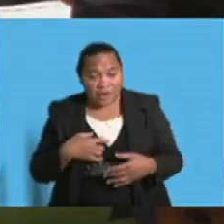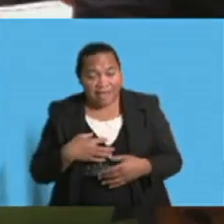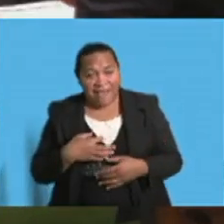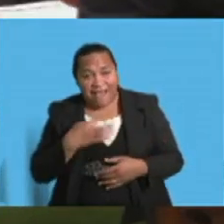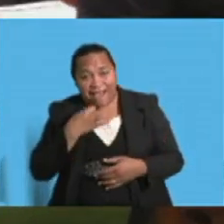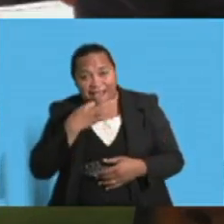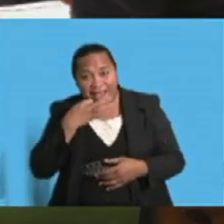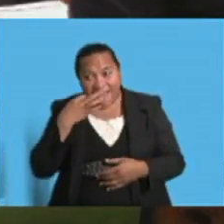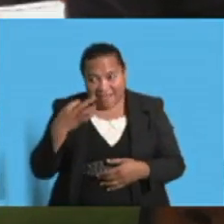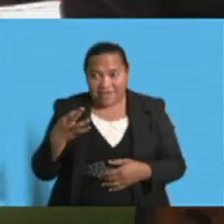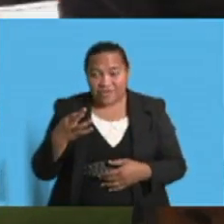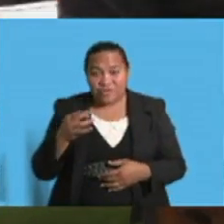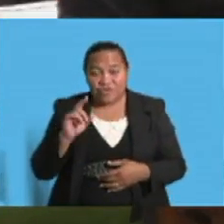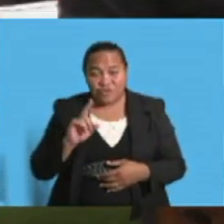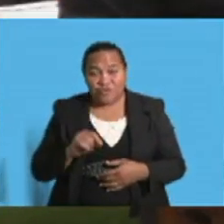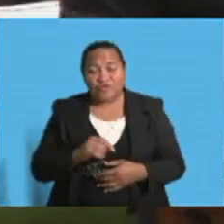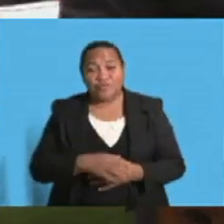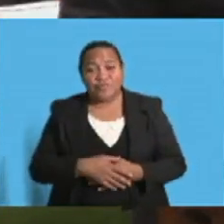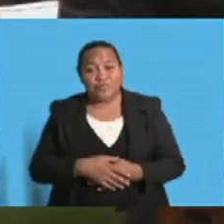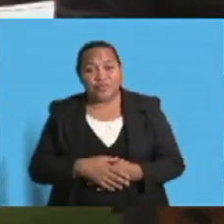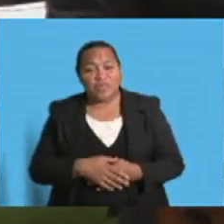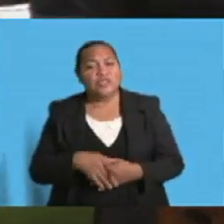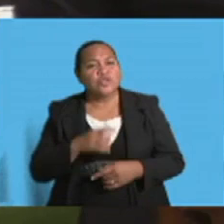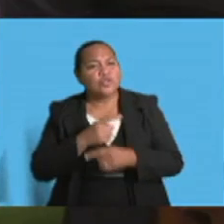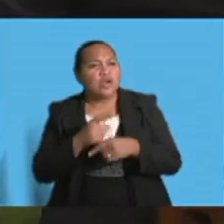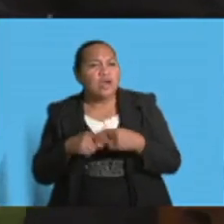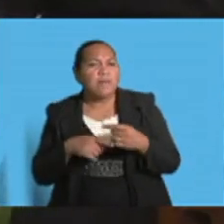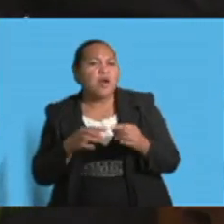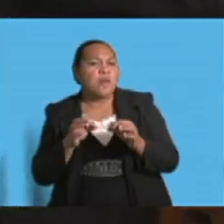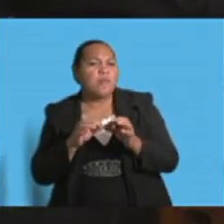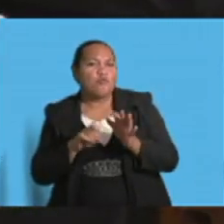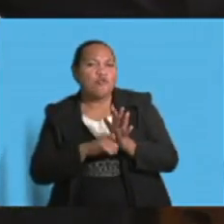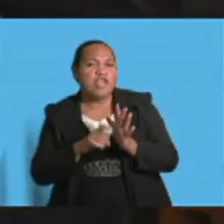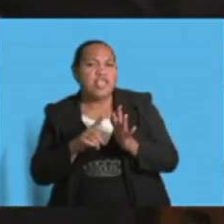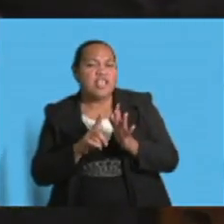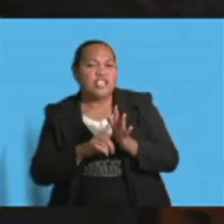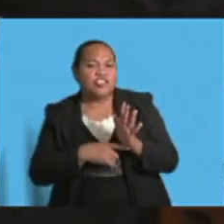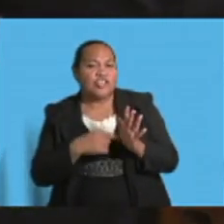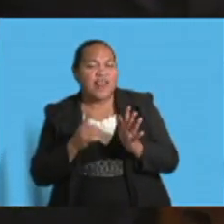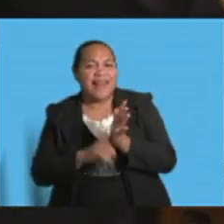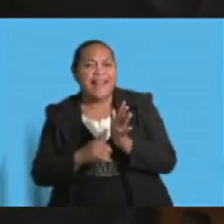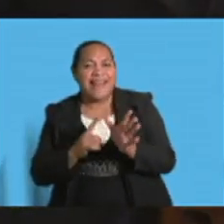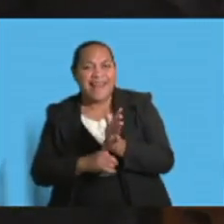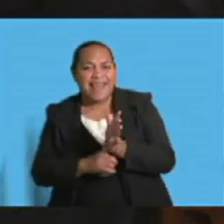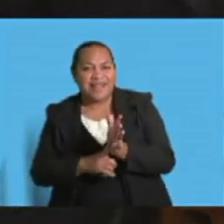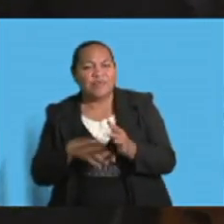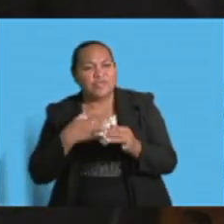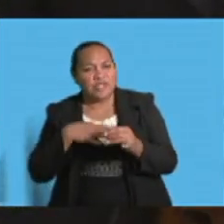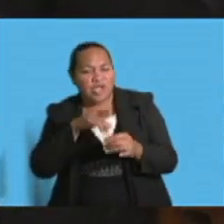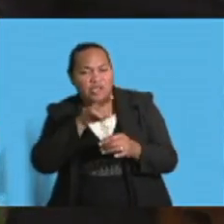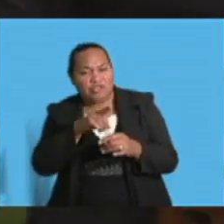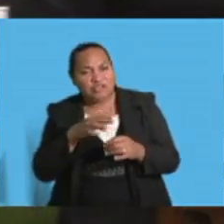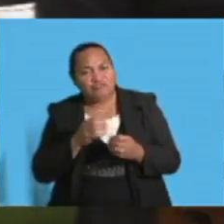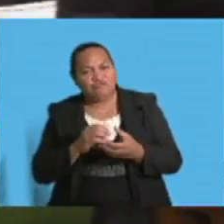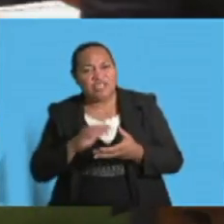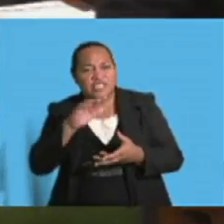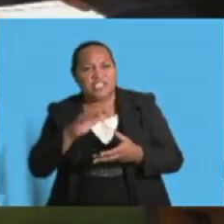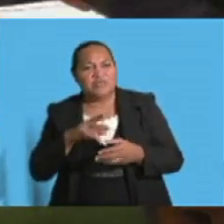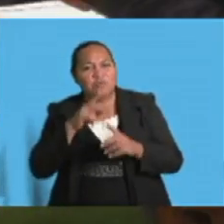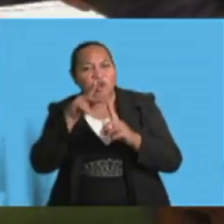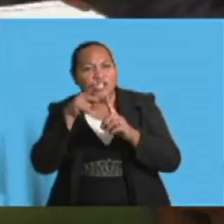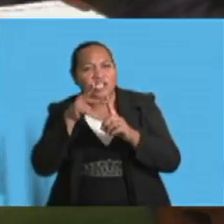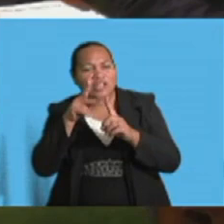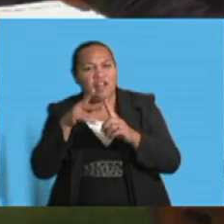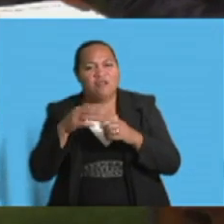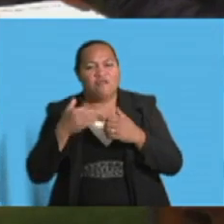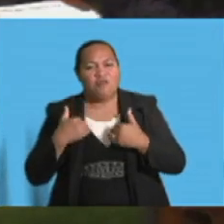so, he only talks about Bridge Lal, because Bridge Lal perhaps he thinks will increase his political fortunes. The theory